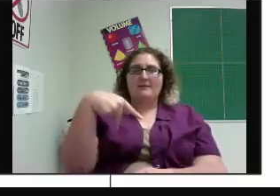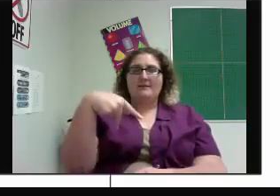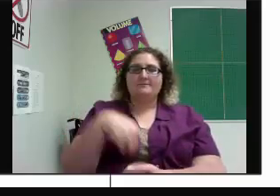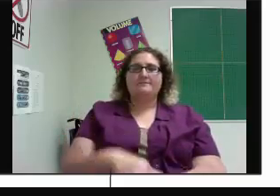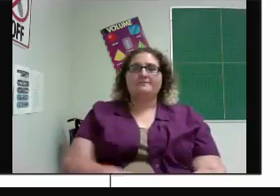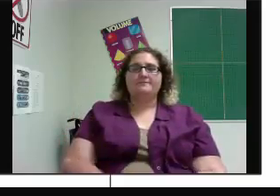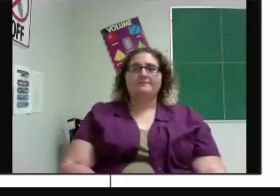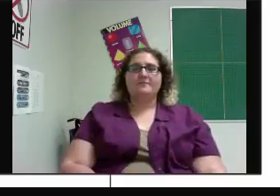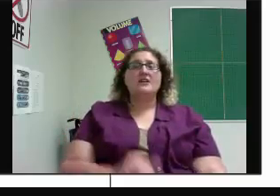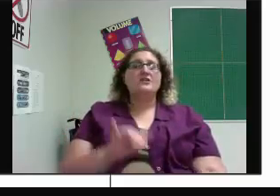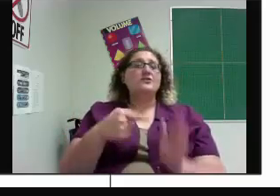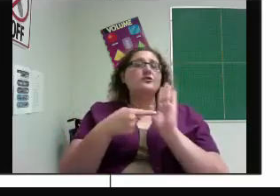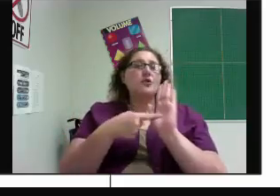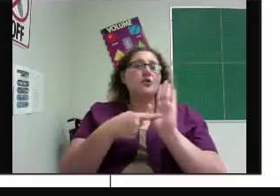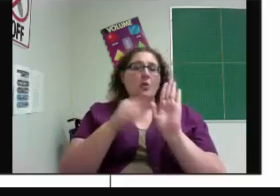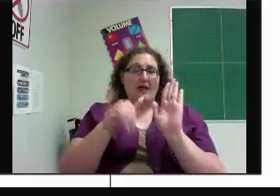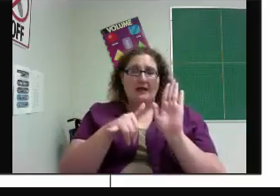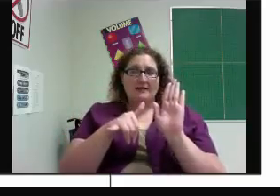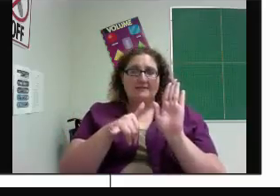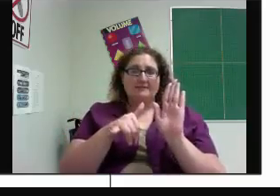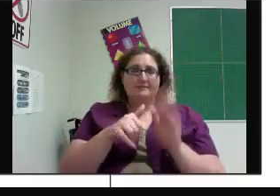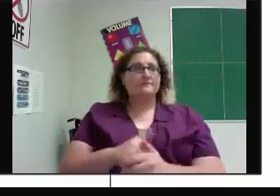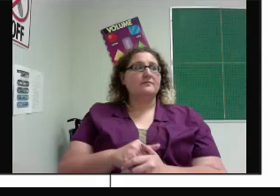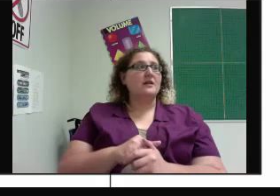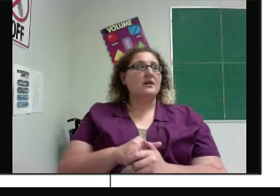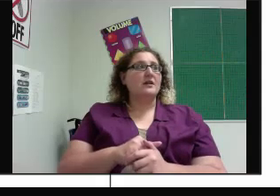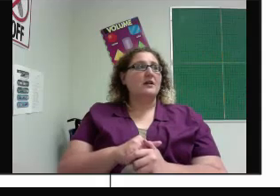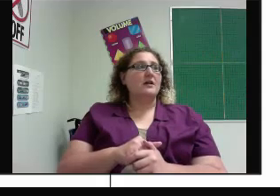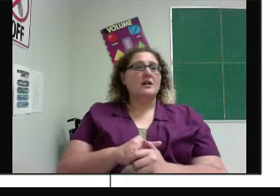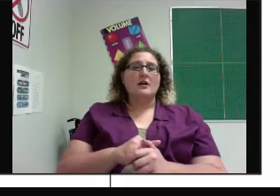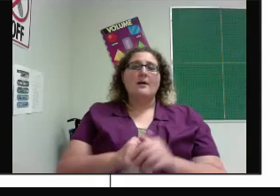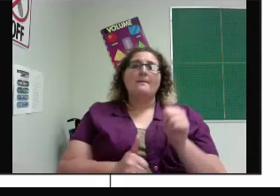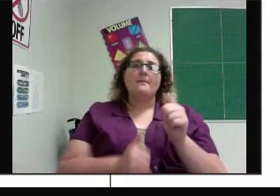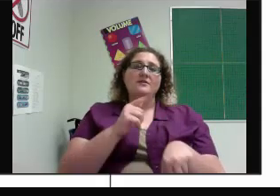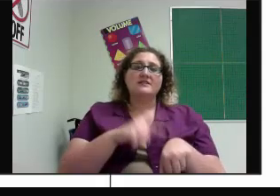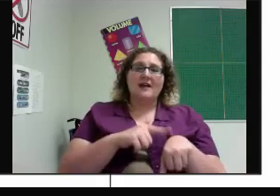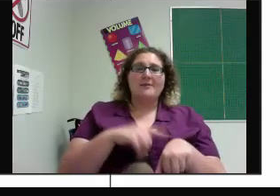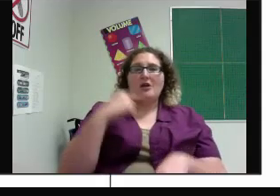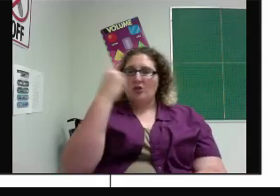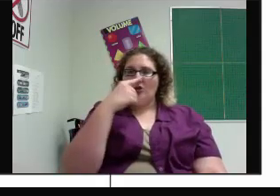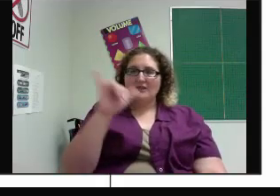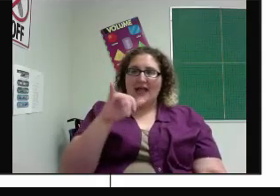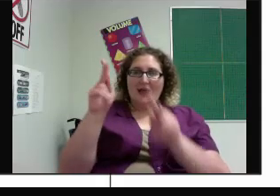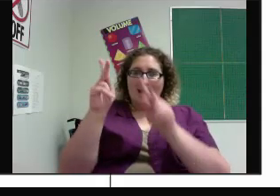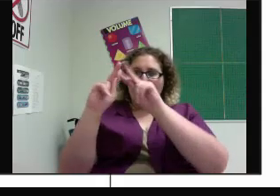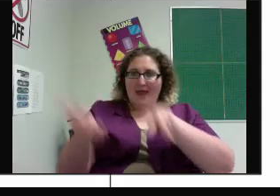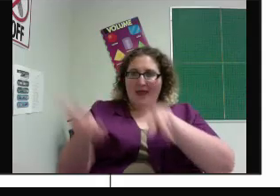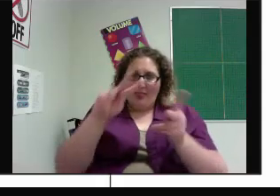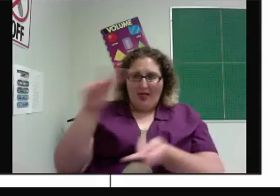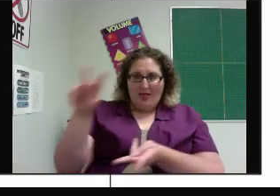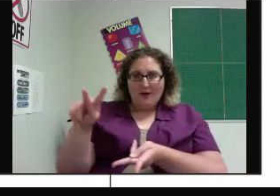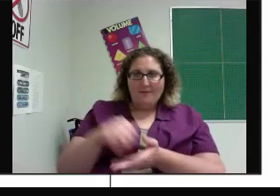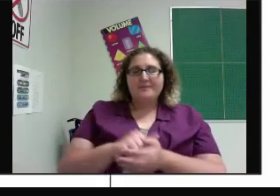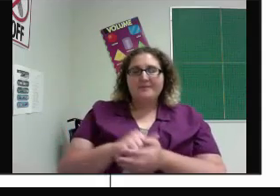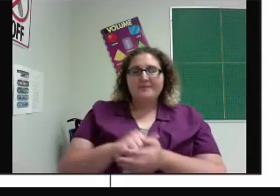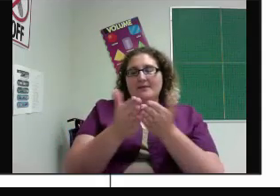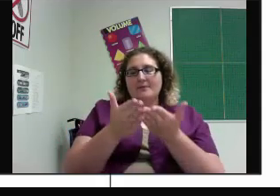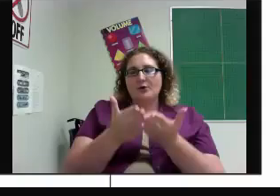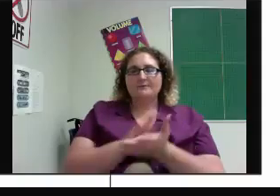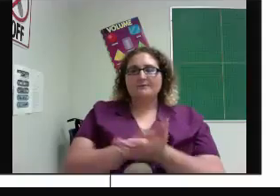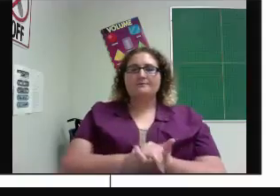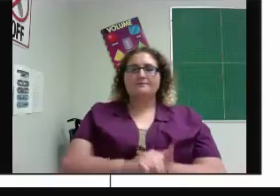P. To indicate that, usually they look like a parallelogram when they're drawn in a textbook, and so